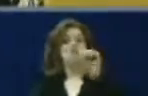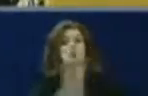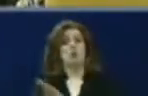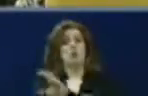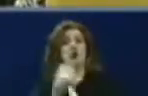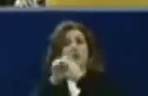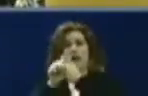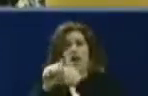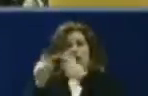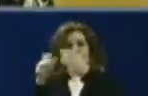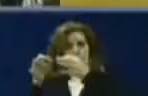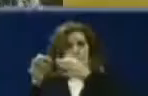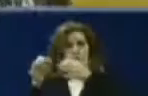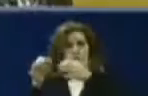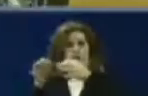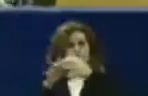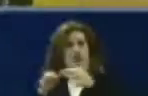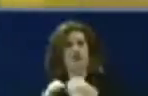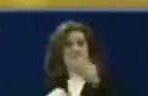Melissa Weaver.